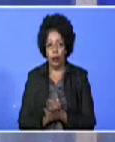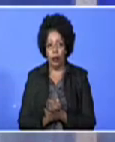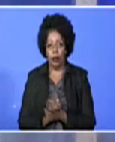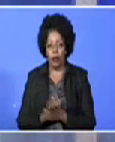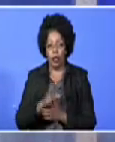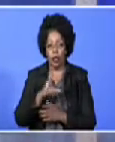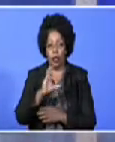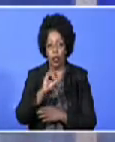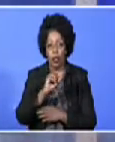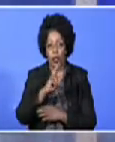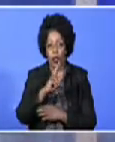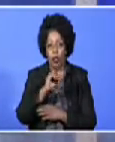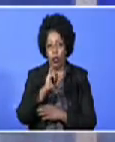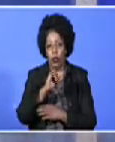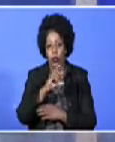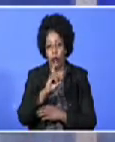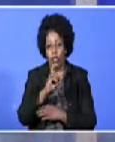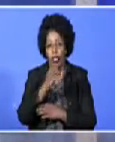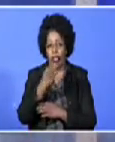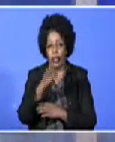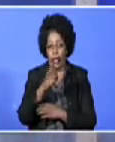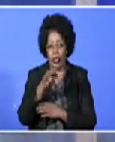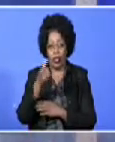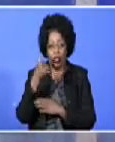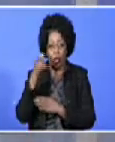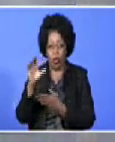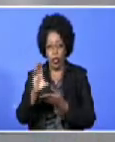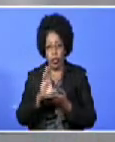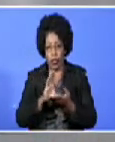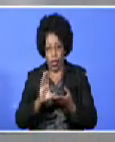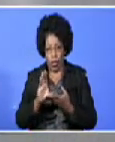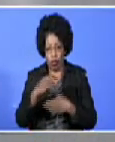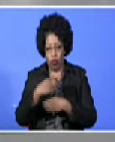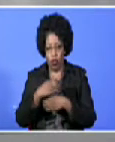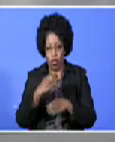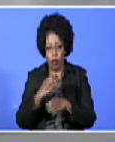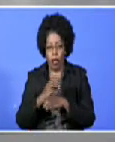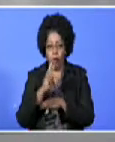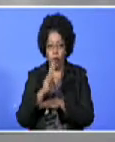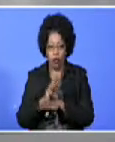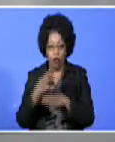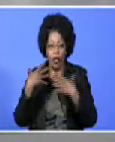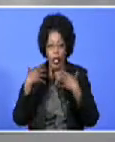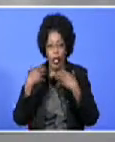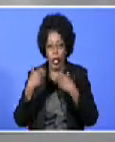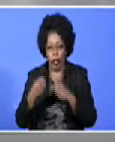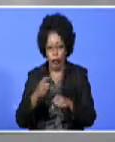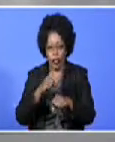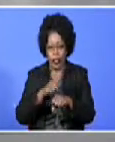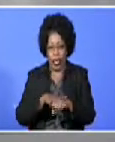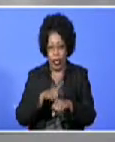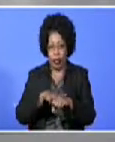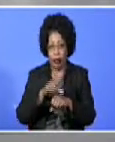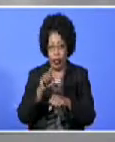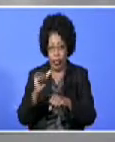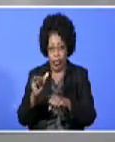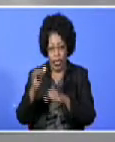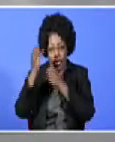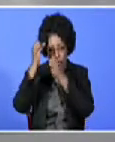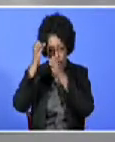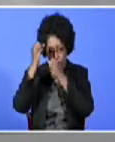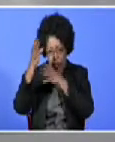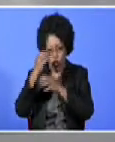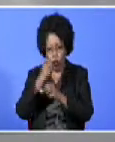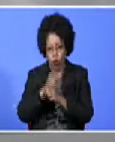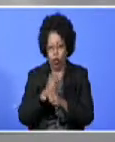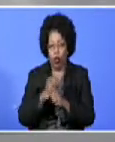A COVID-19 call center has been created by the Ministry of Health to provide timely, relevant health information and coordinate